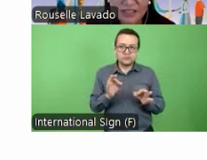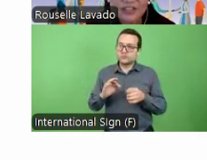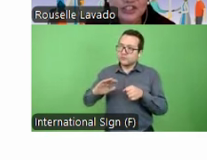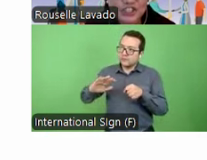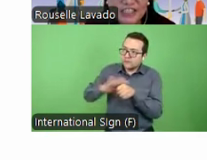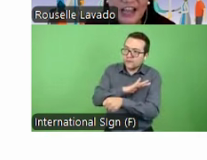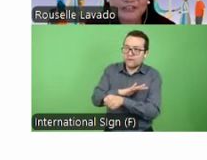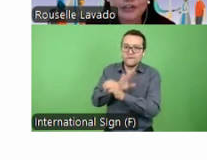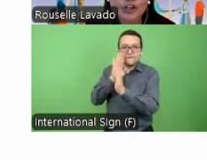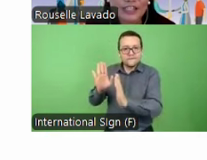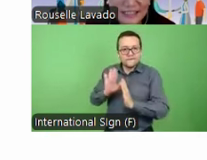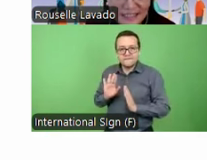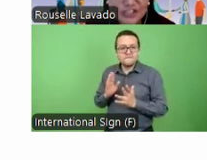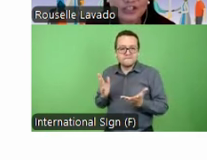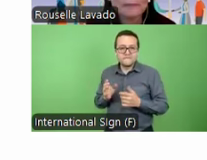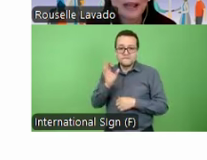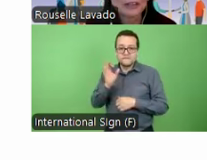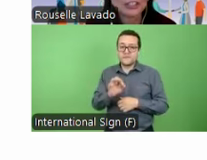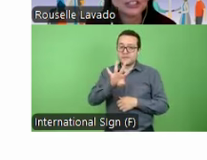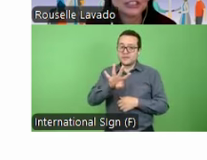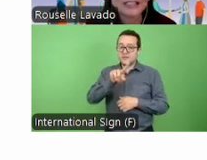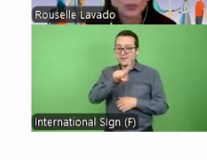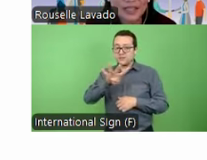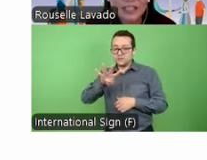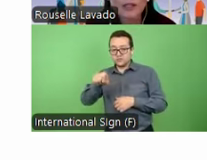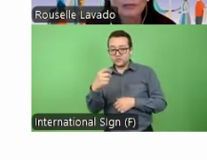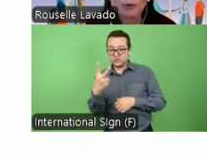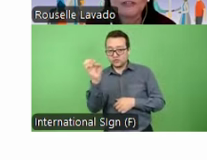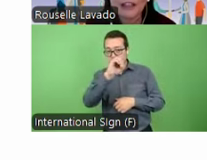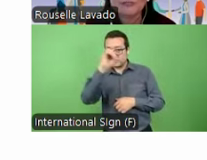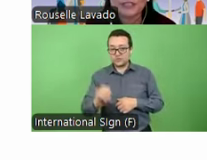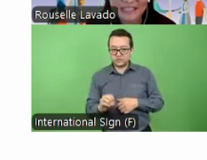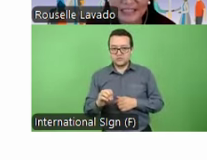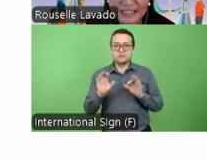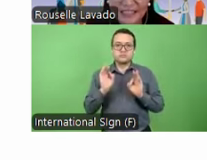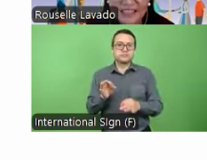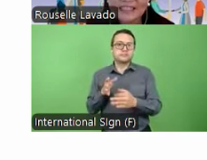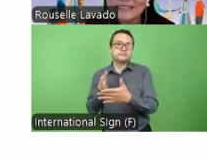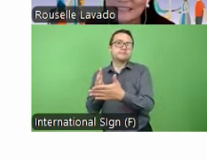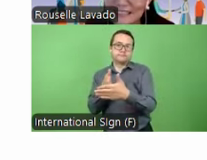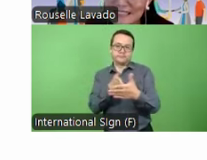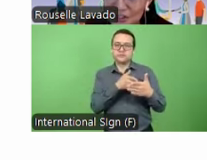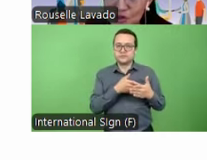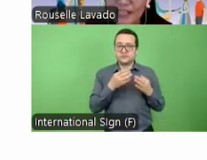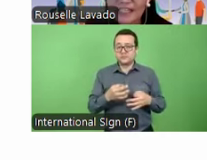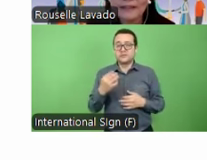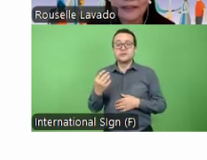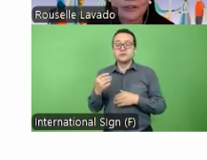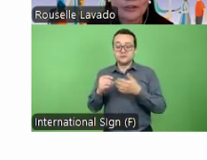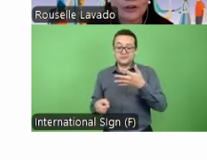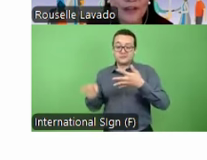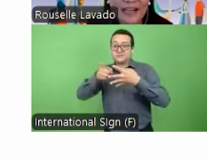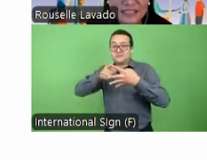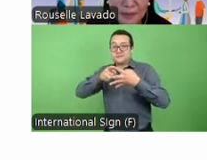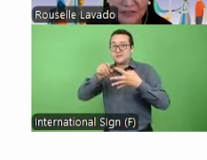14.2%, just after organizational barriers at 21.5%. This is a strong